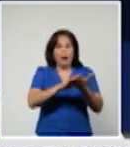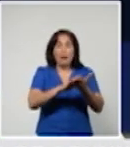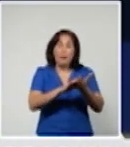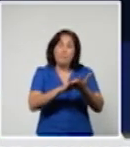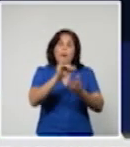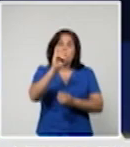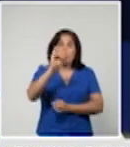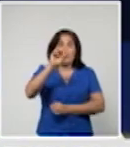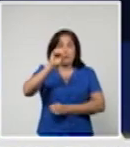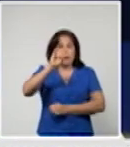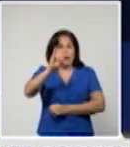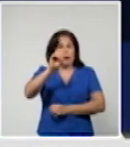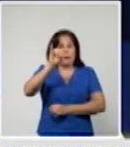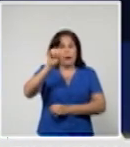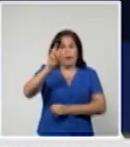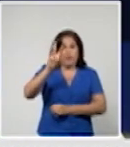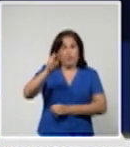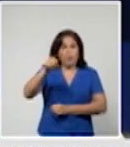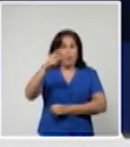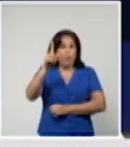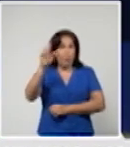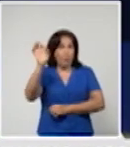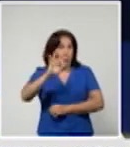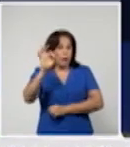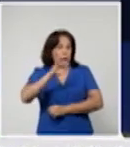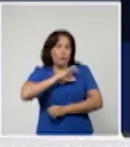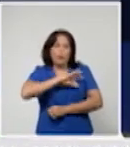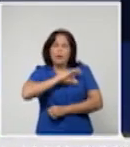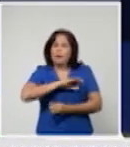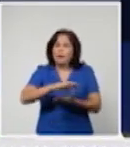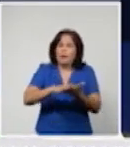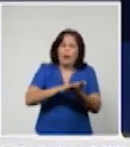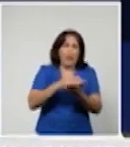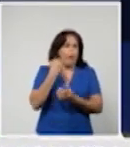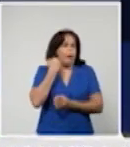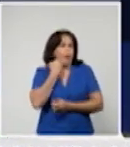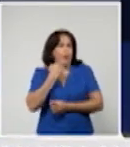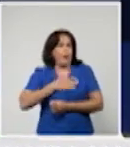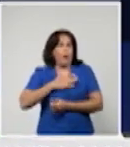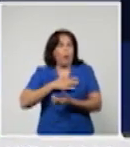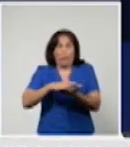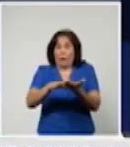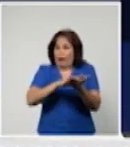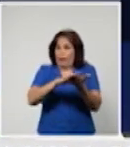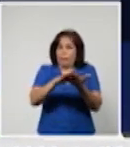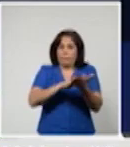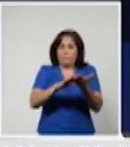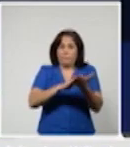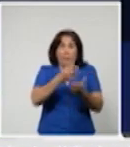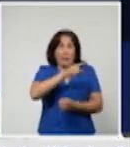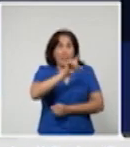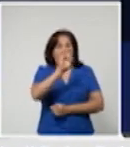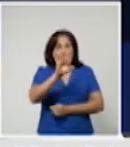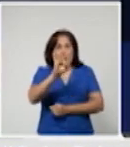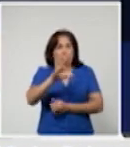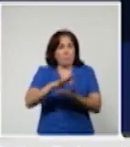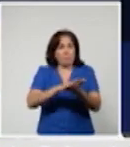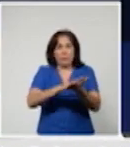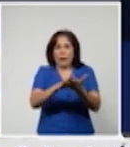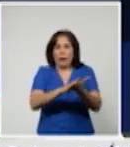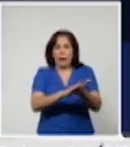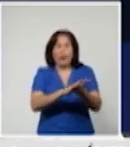39 years of age. 11 are also between 40 and 59 years of age, and one is over the age of